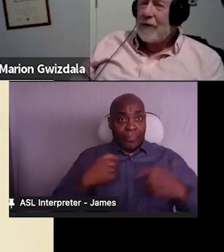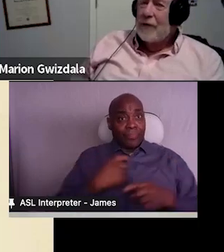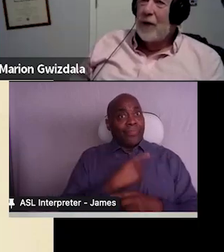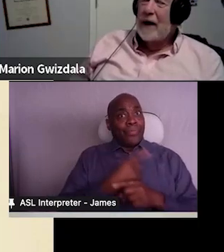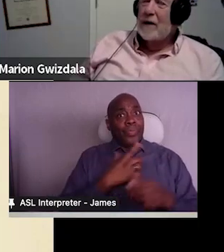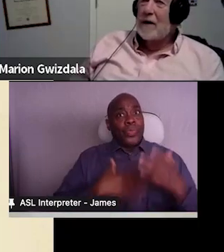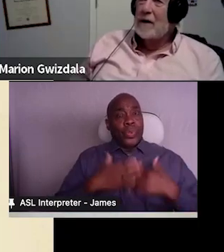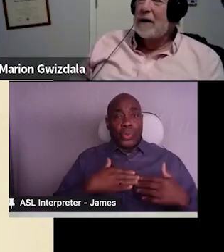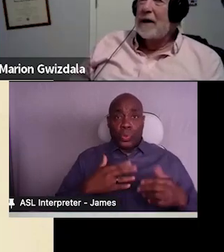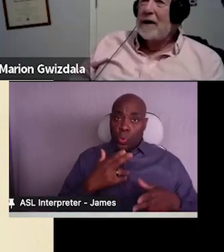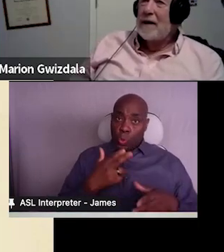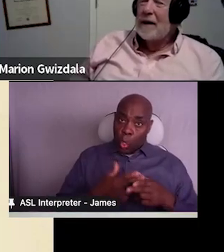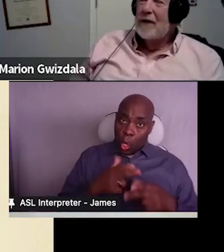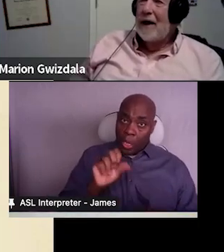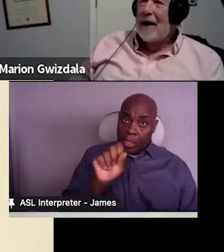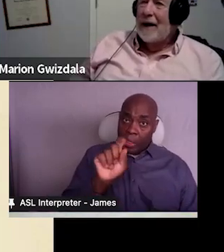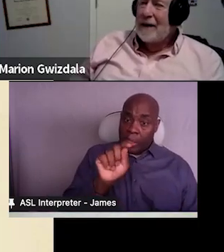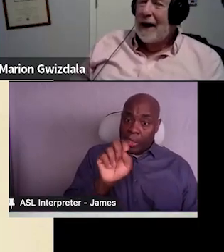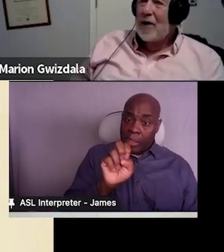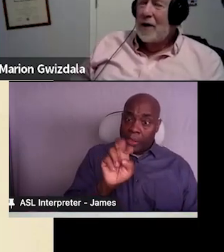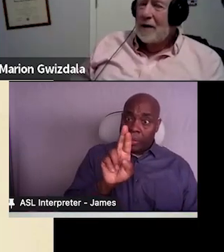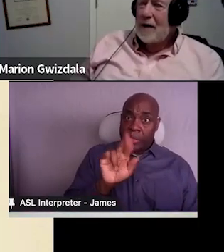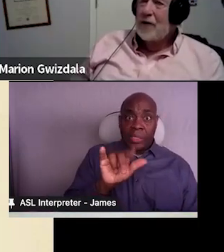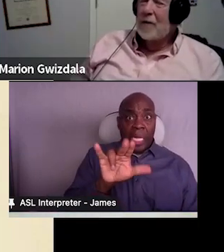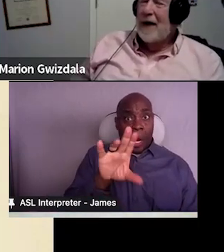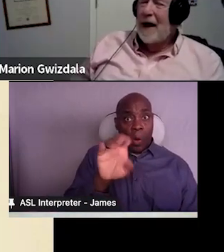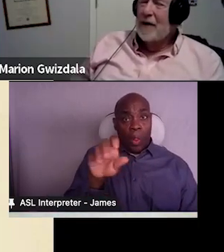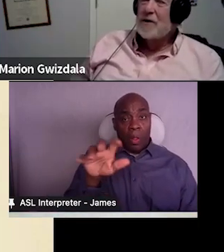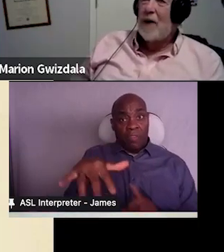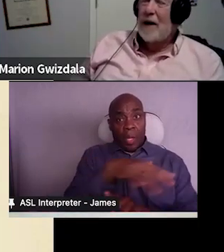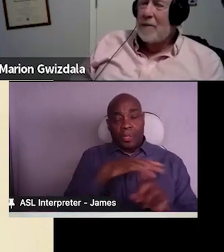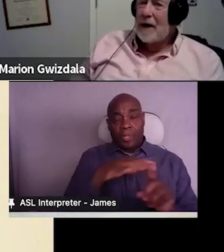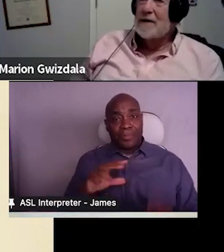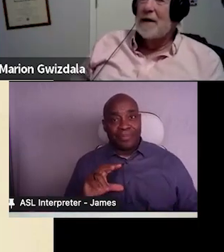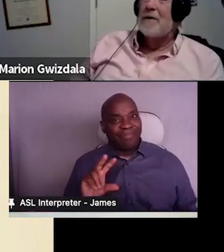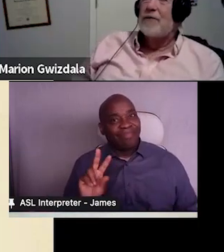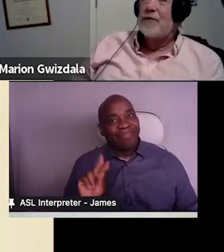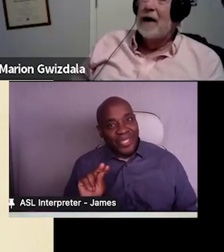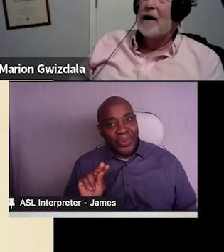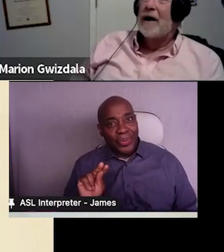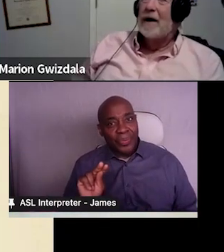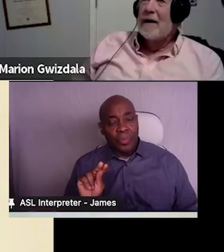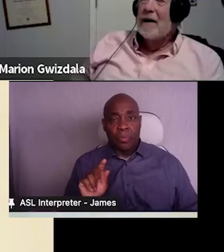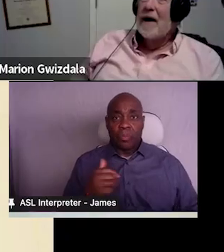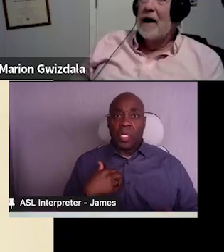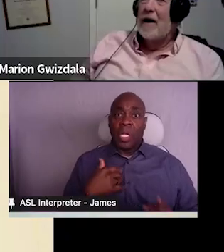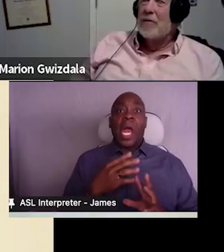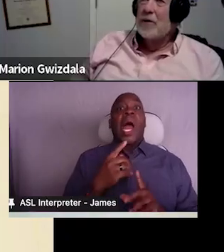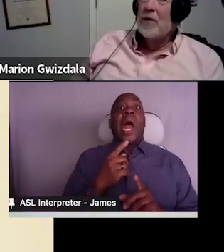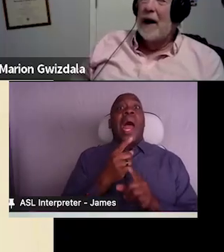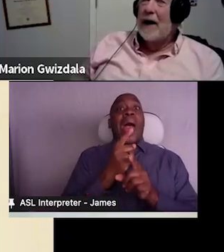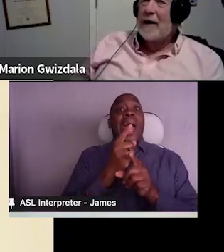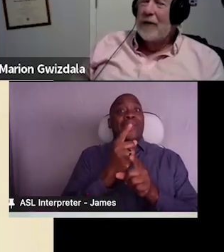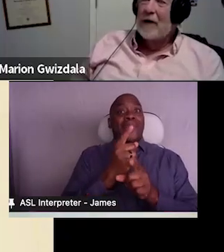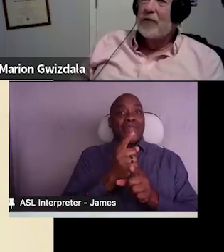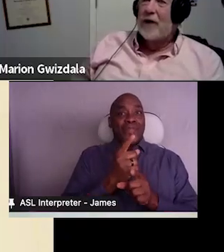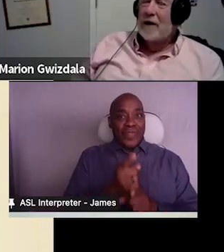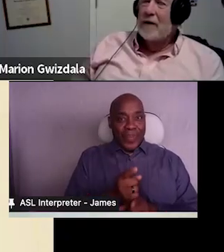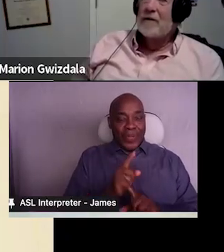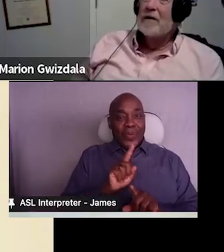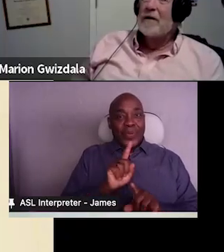I have regularly, I go to a dermatologist quite a bit because I'm a fair-haired,